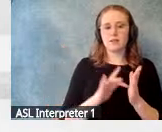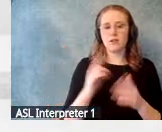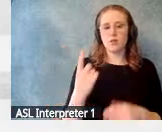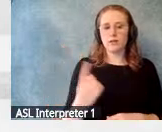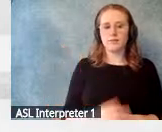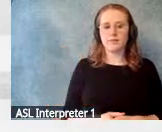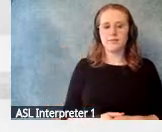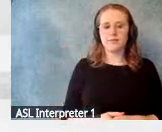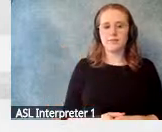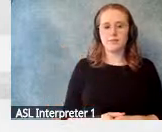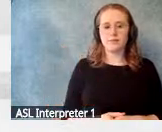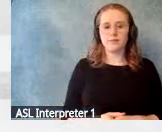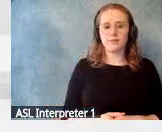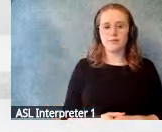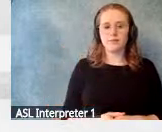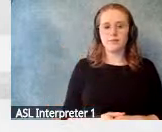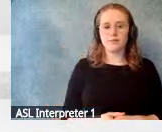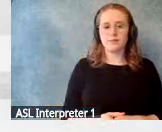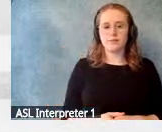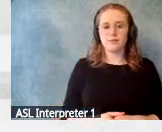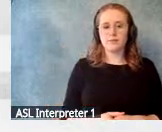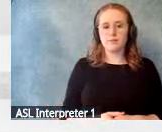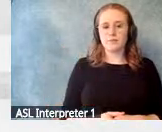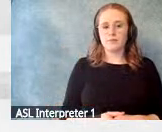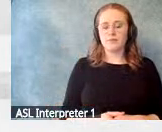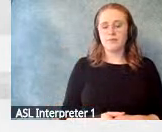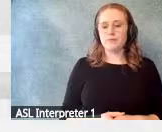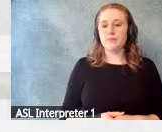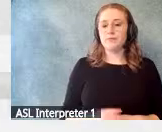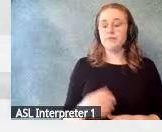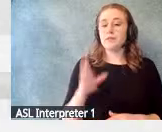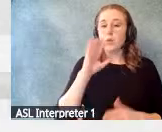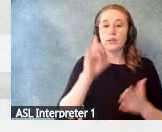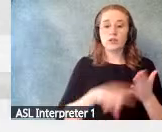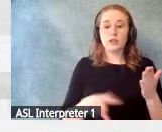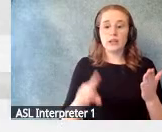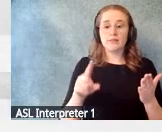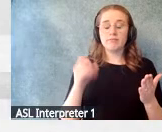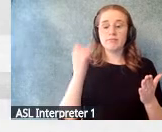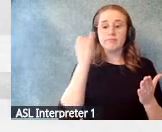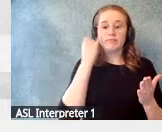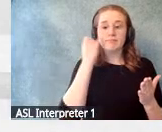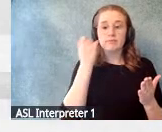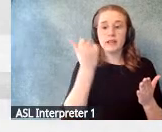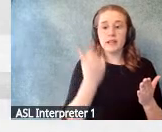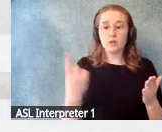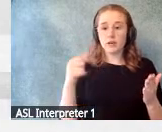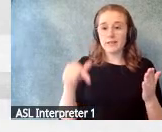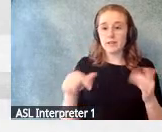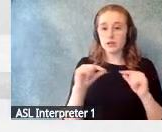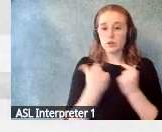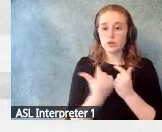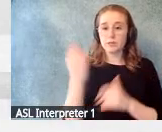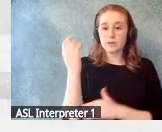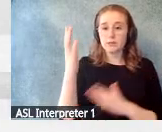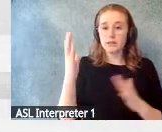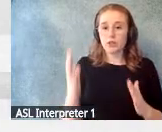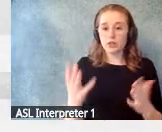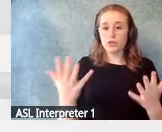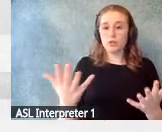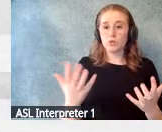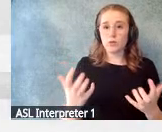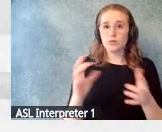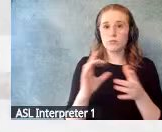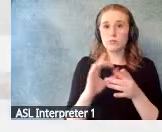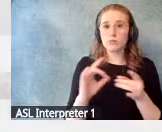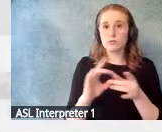So now I'm going to check if we have anybody on this group of speakers that wishes